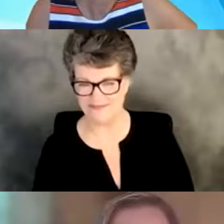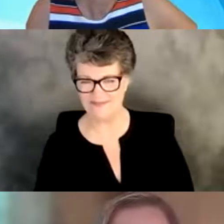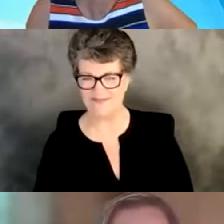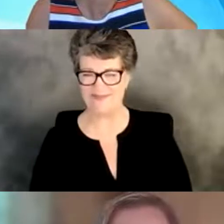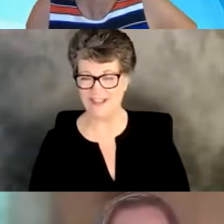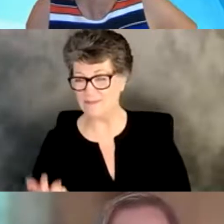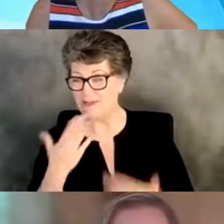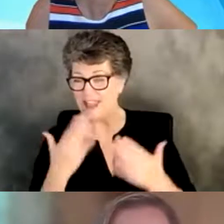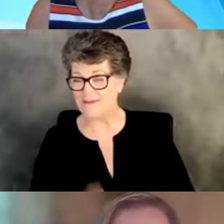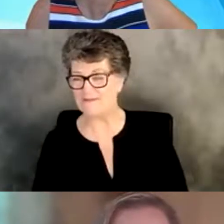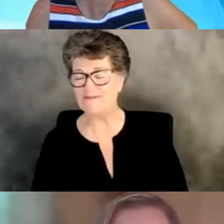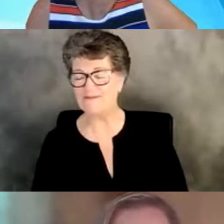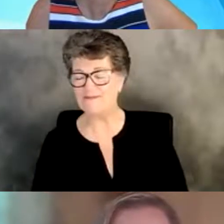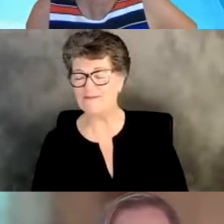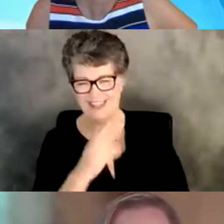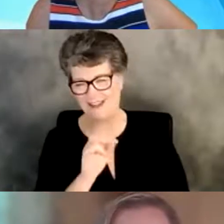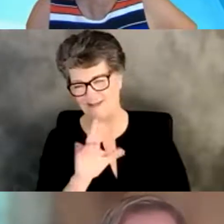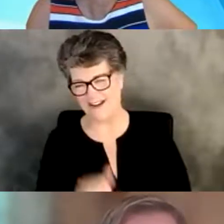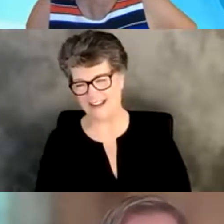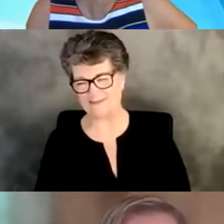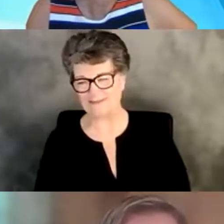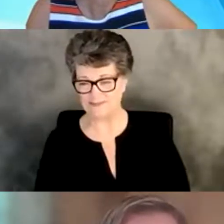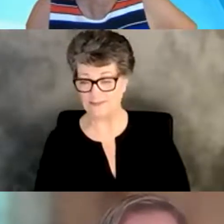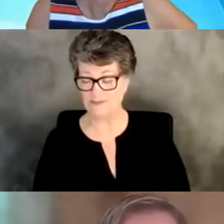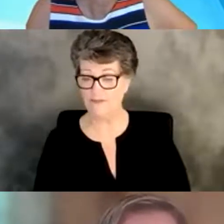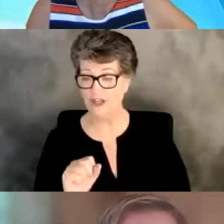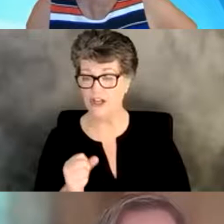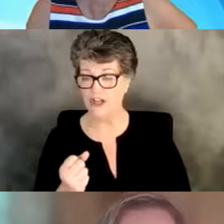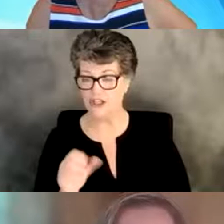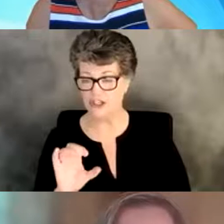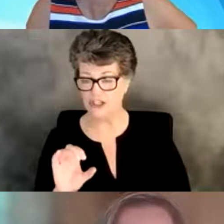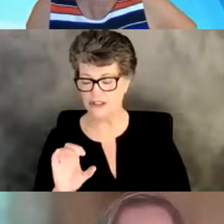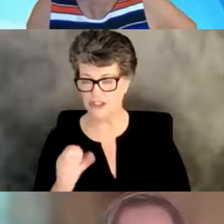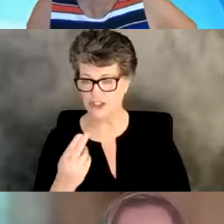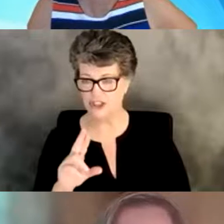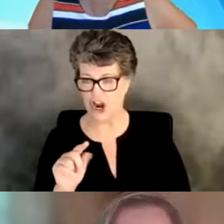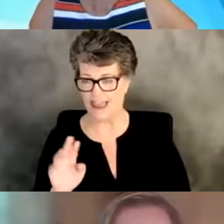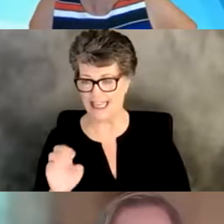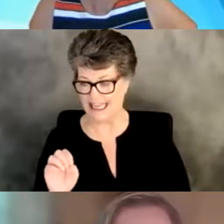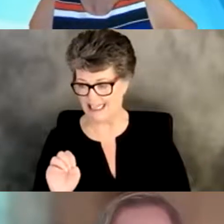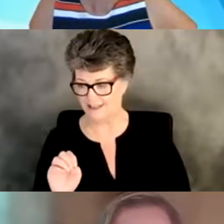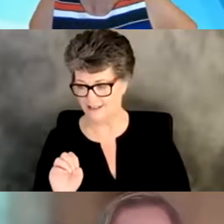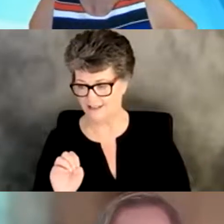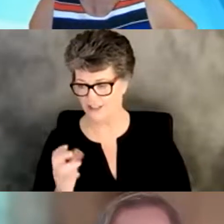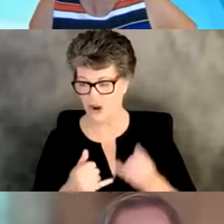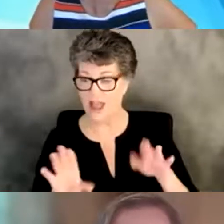Thank you. Thank you, Mary. Charlene, your line's been open.